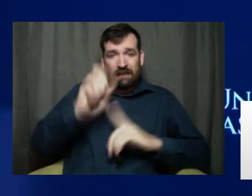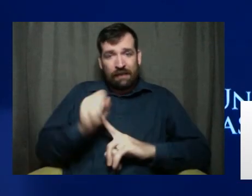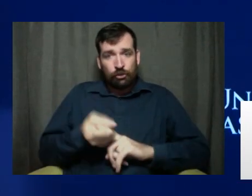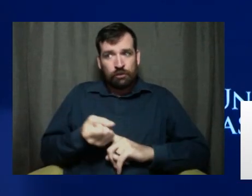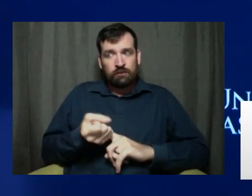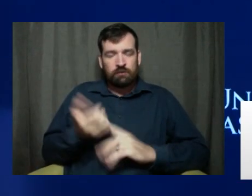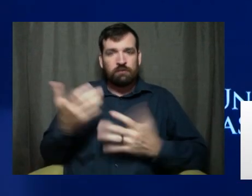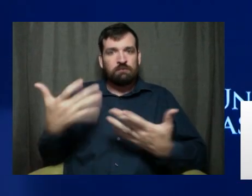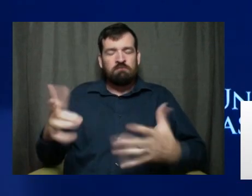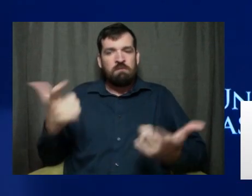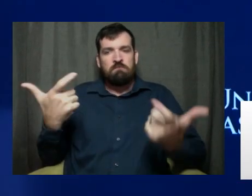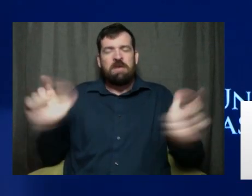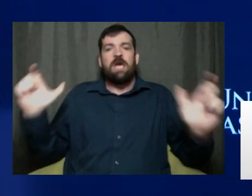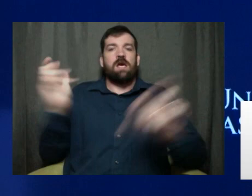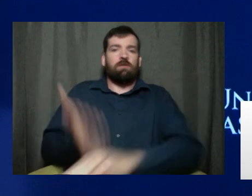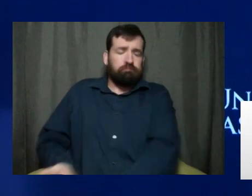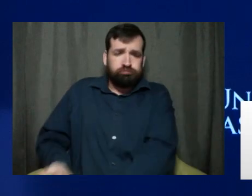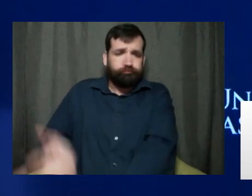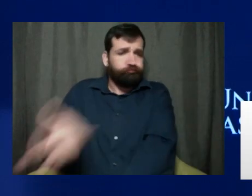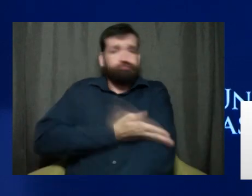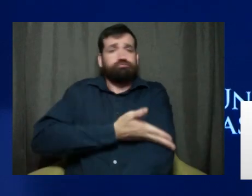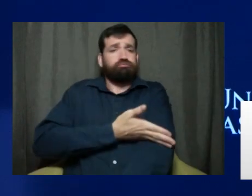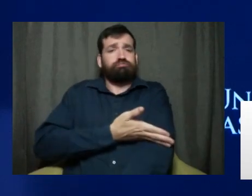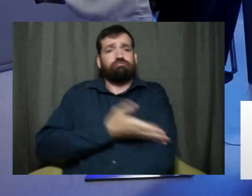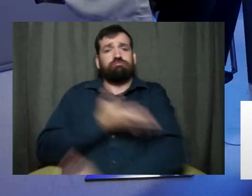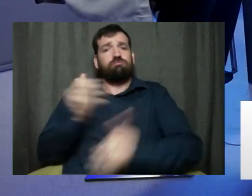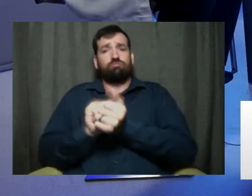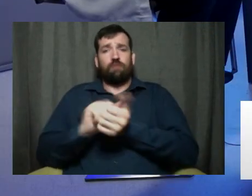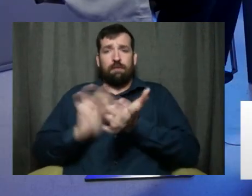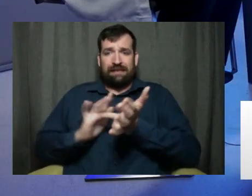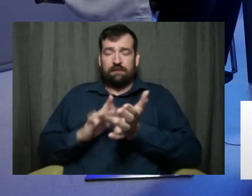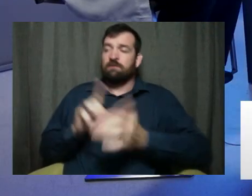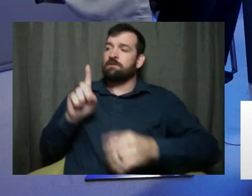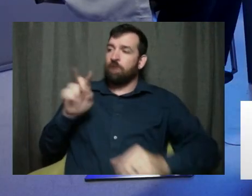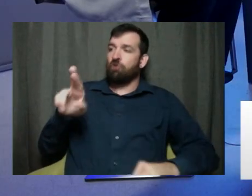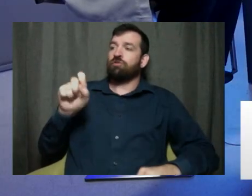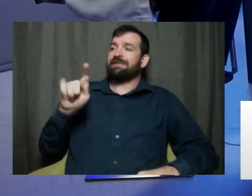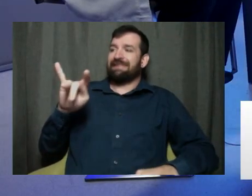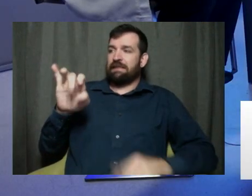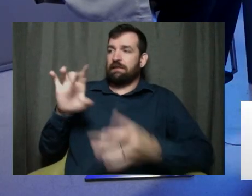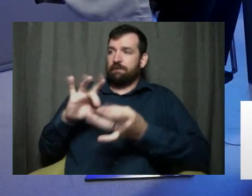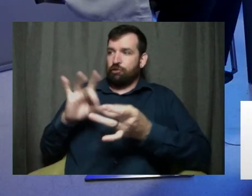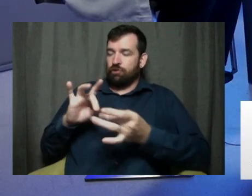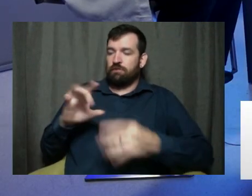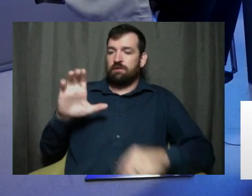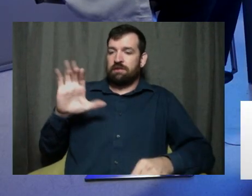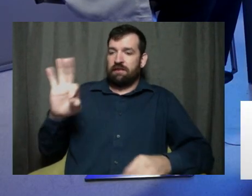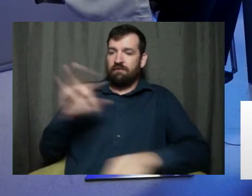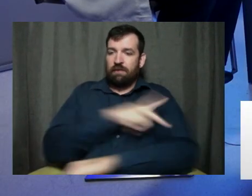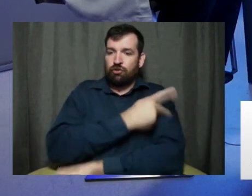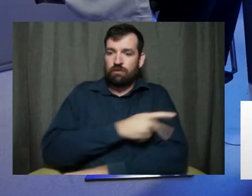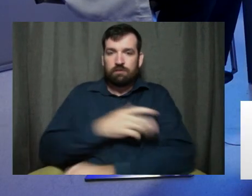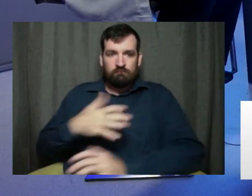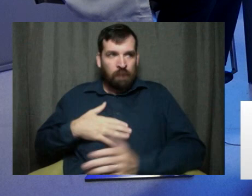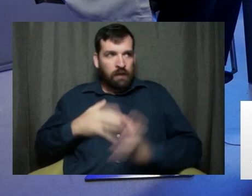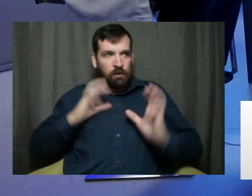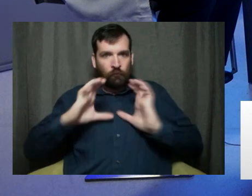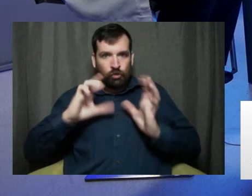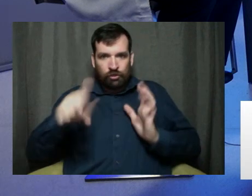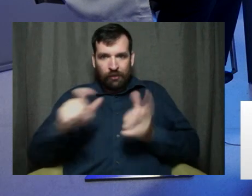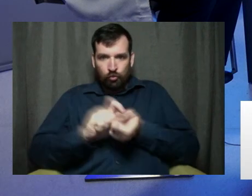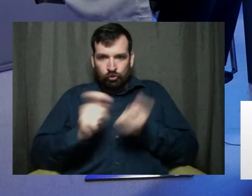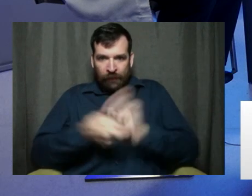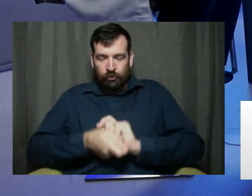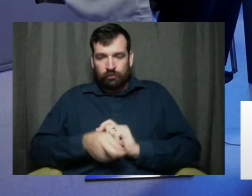we are seeing with medicine. And Dr. Steit says with his CF patients, he goes, my conversations have really had to change. I actually have to say you